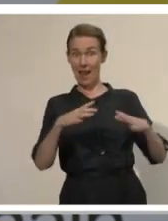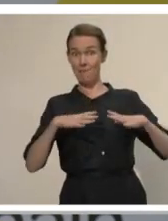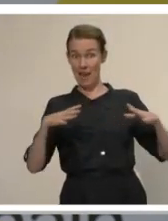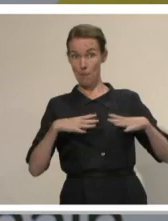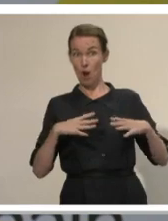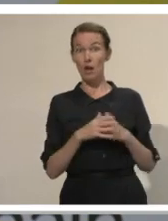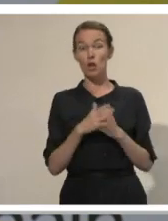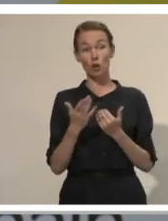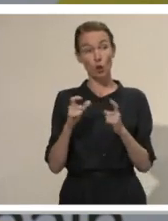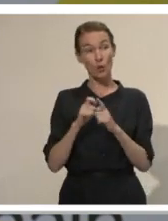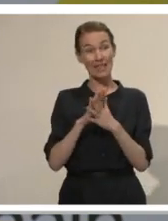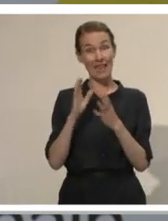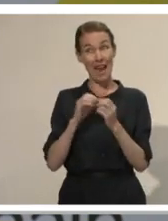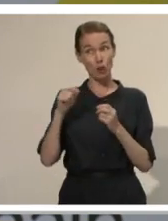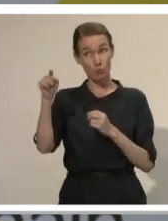their areas.